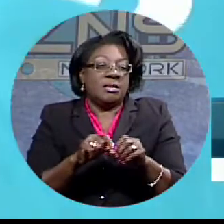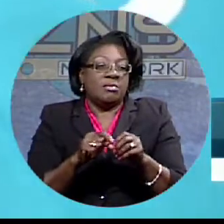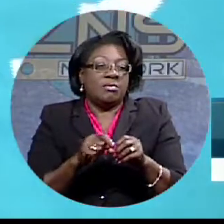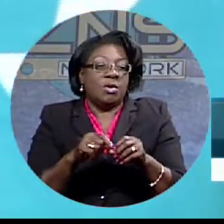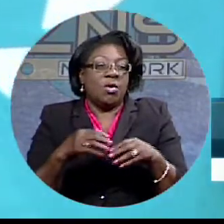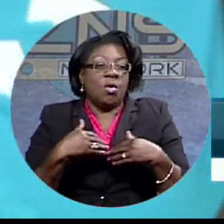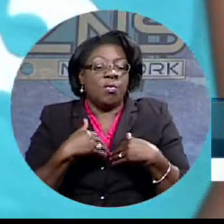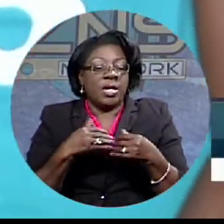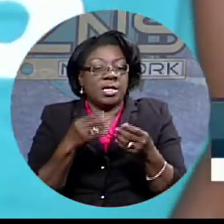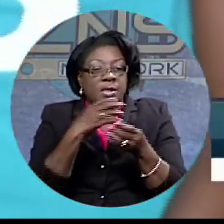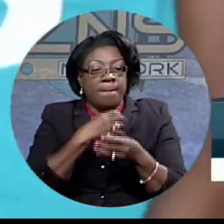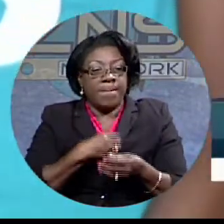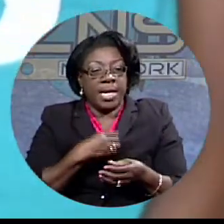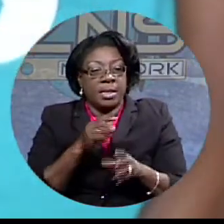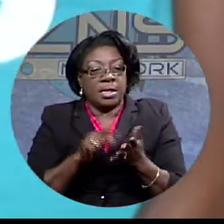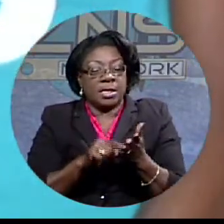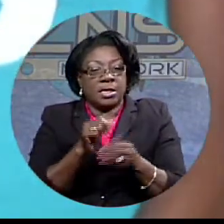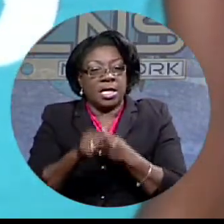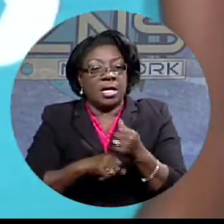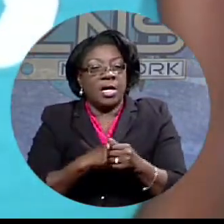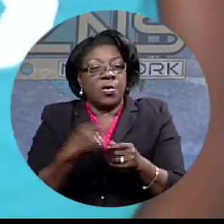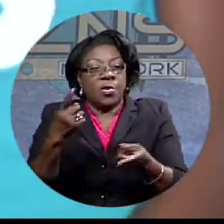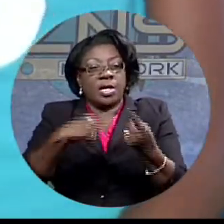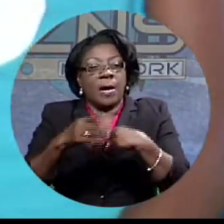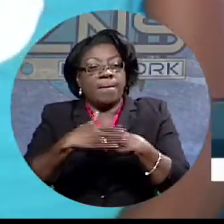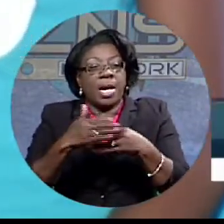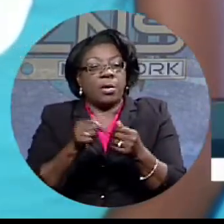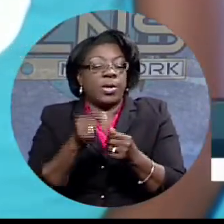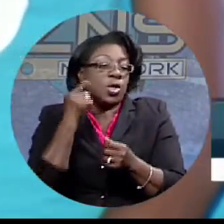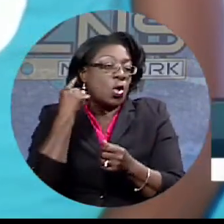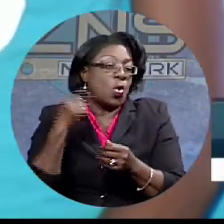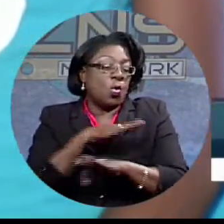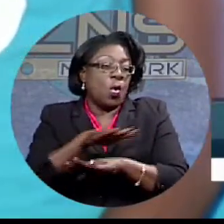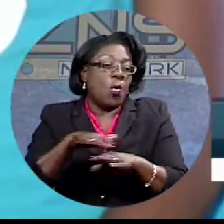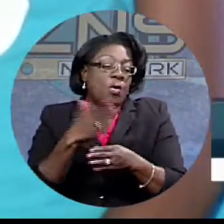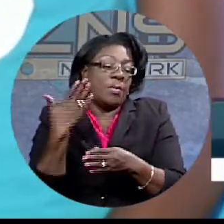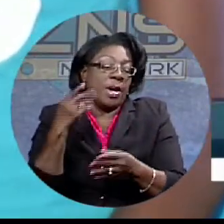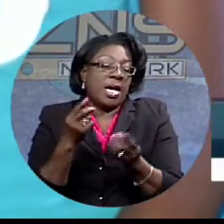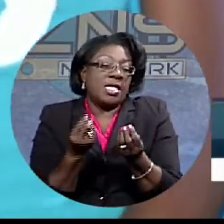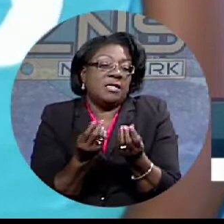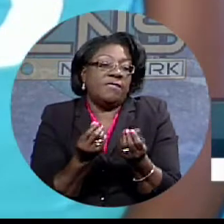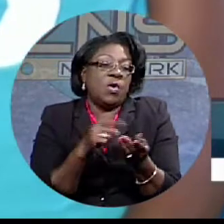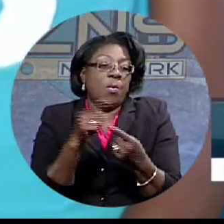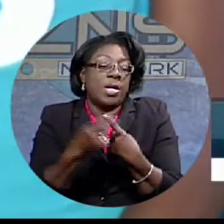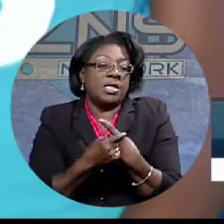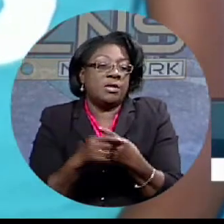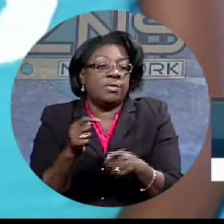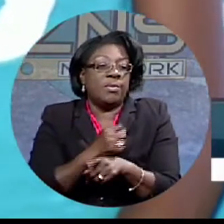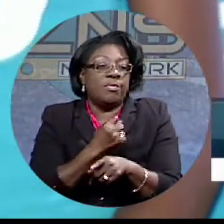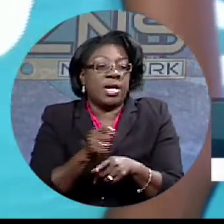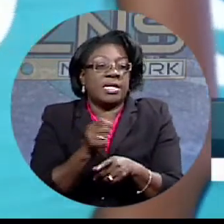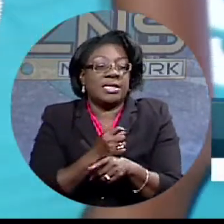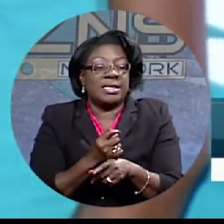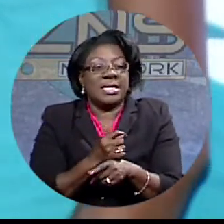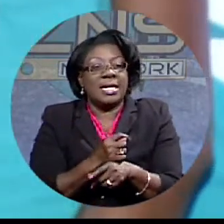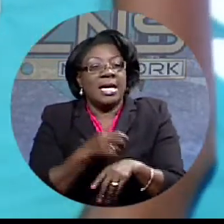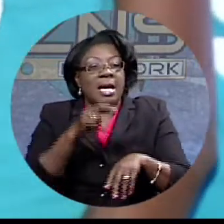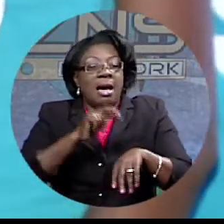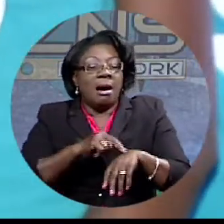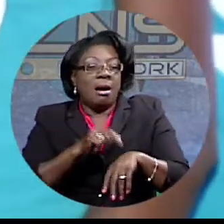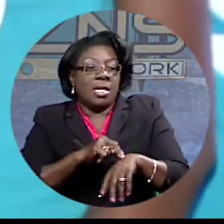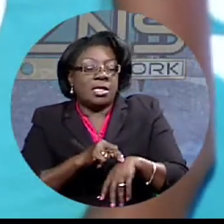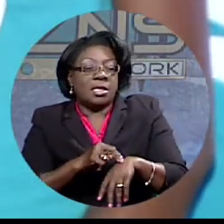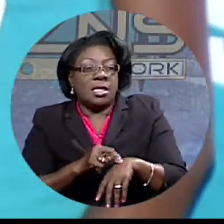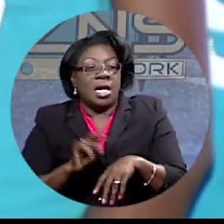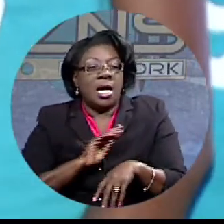this year. I think that our team will come back with the gold because over the last couple of months, we've been practicing on our chemistry, our hard work, and